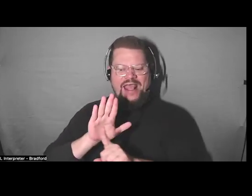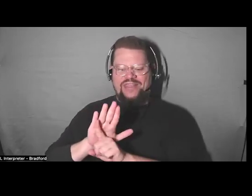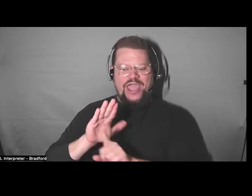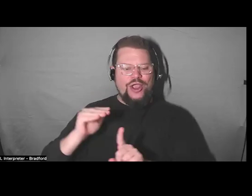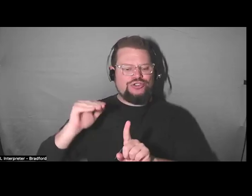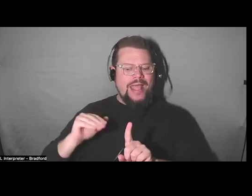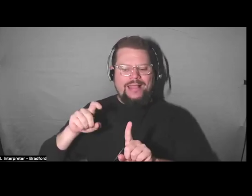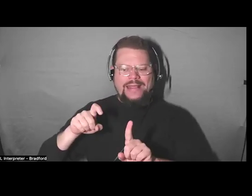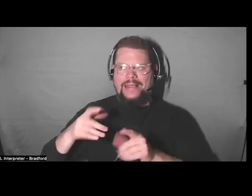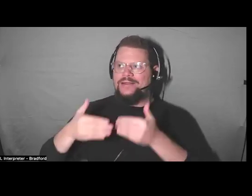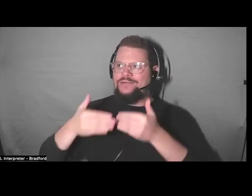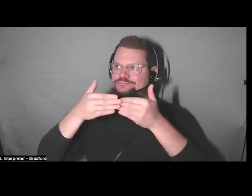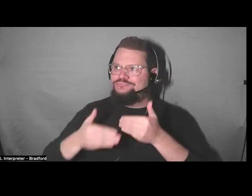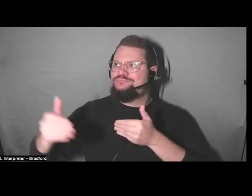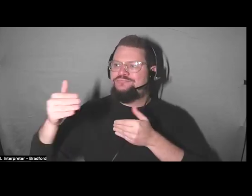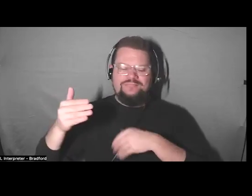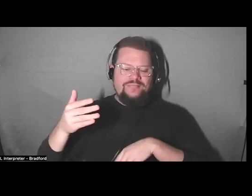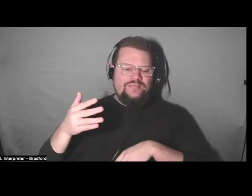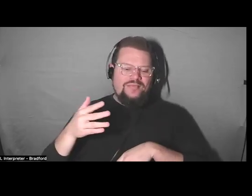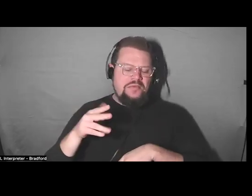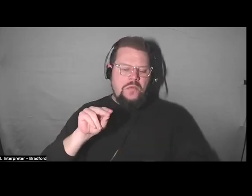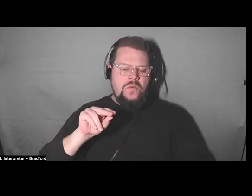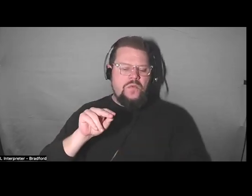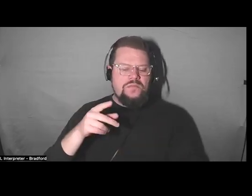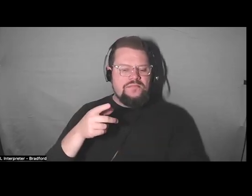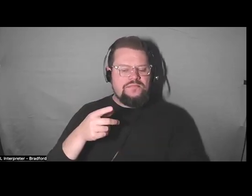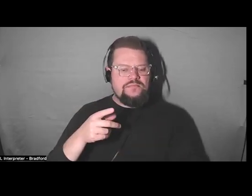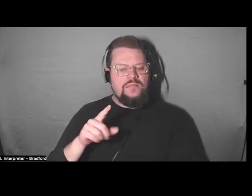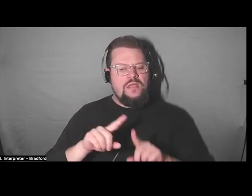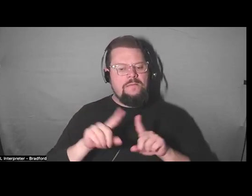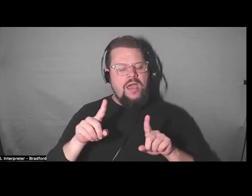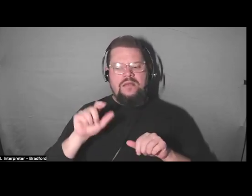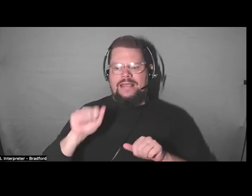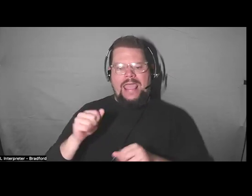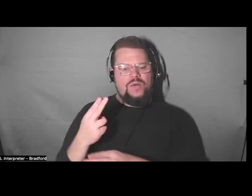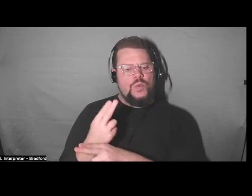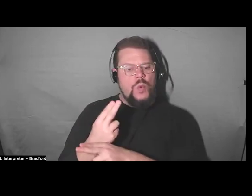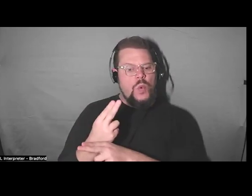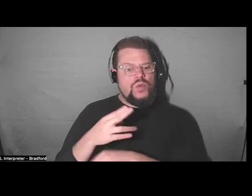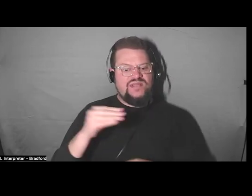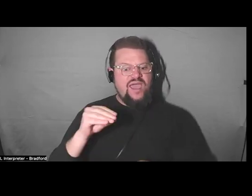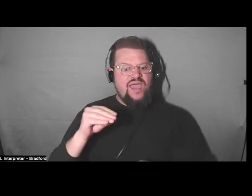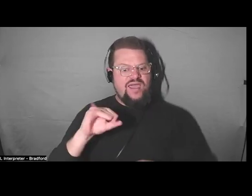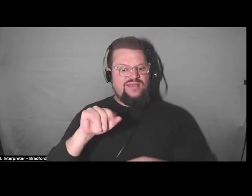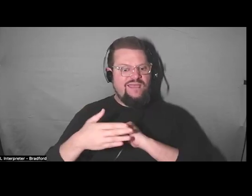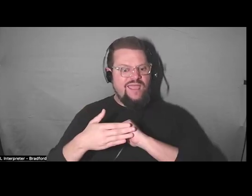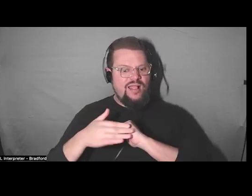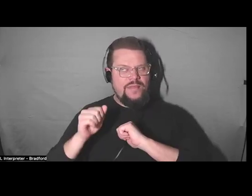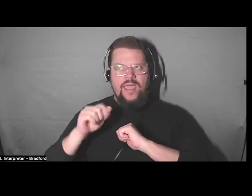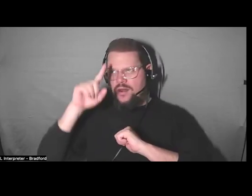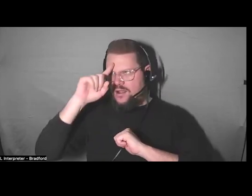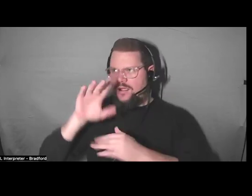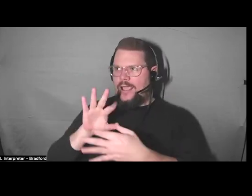until eternity in every possible context. But they can use it and it's helpful and they can connect and engage